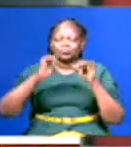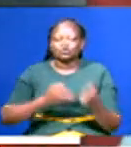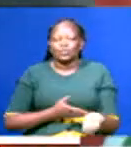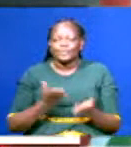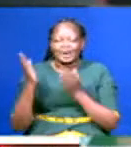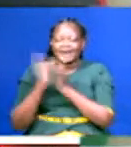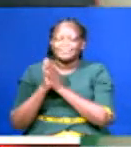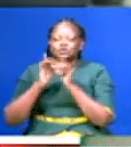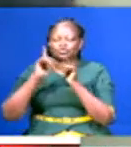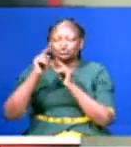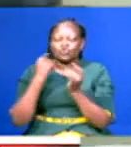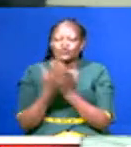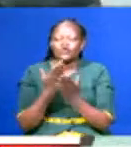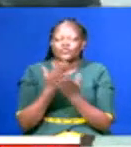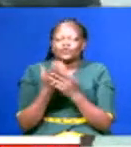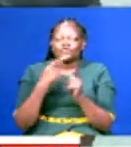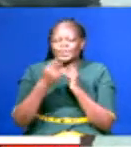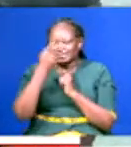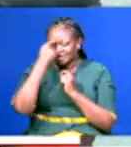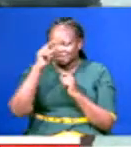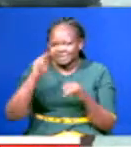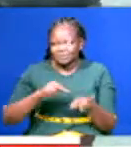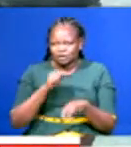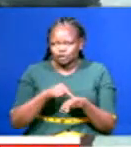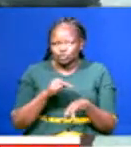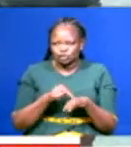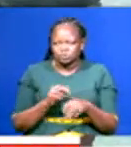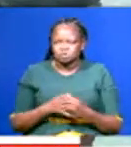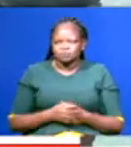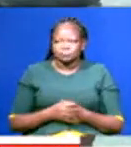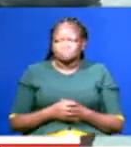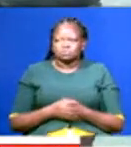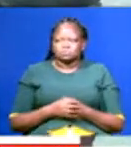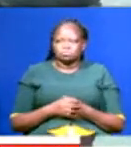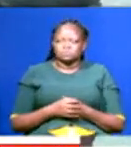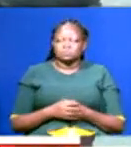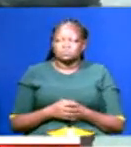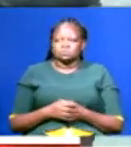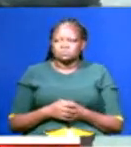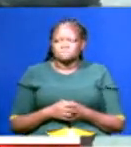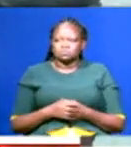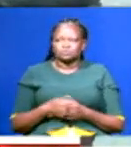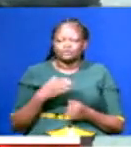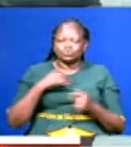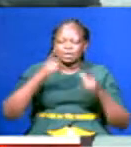tourism arrivals from the Asian nation. More Japanese tourists to come to Kenya